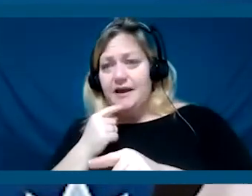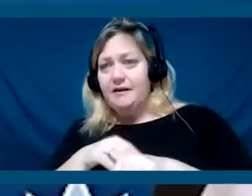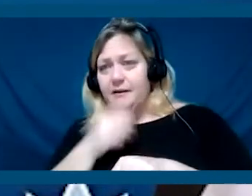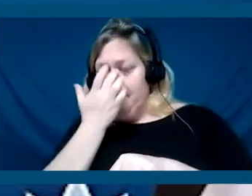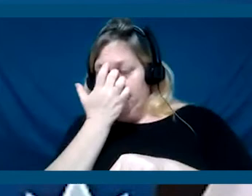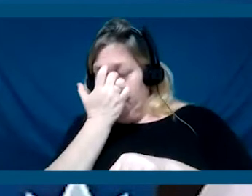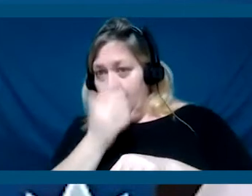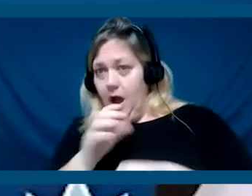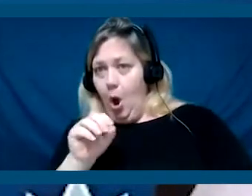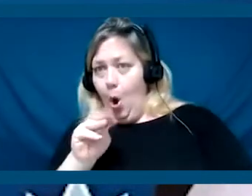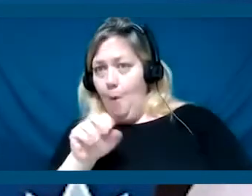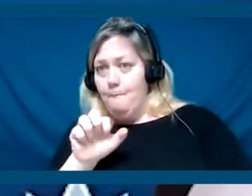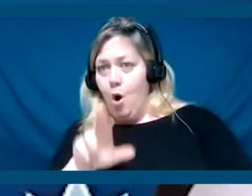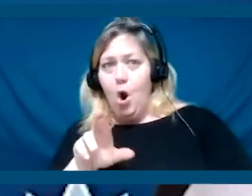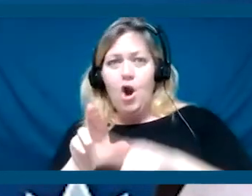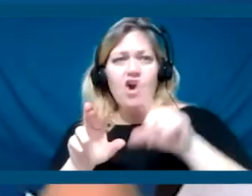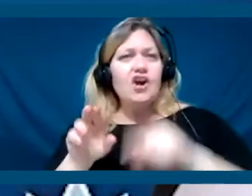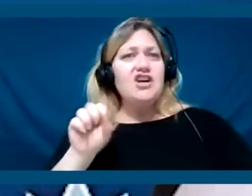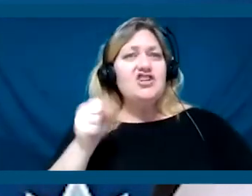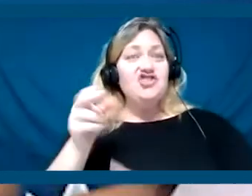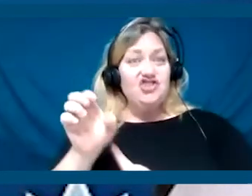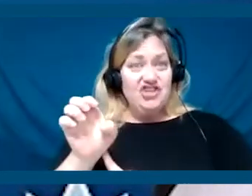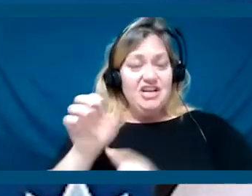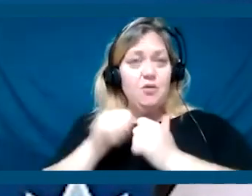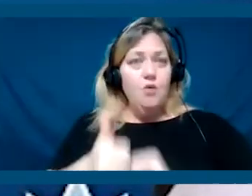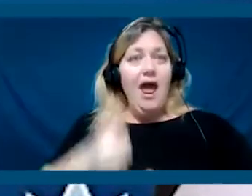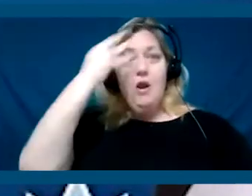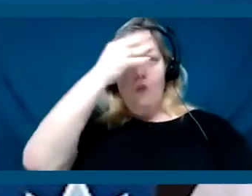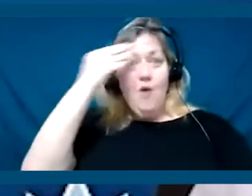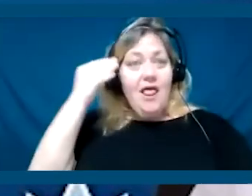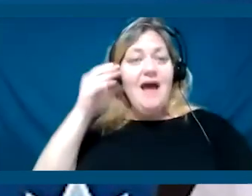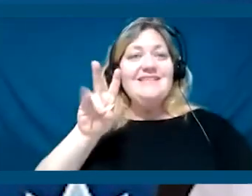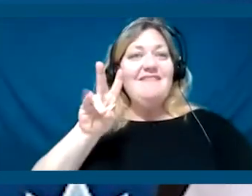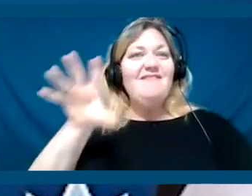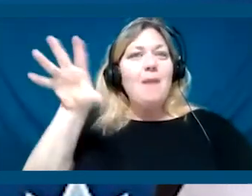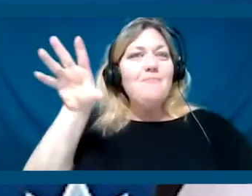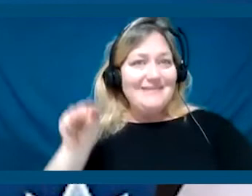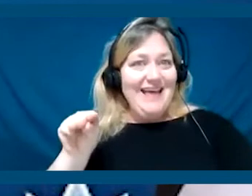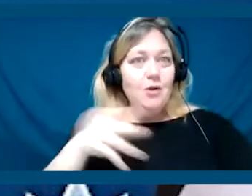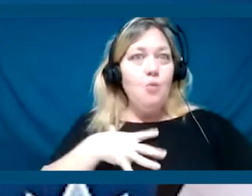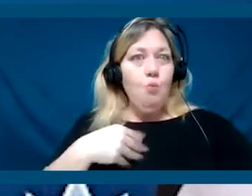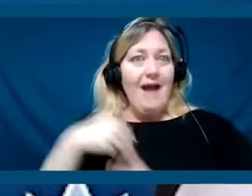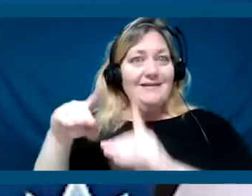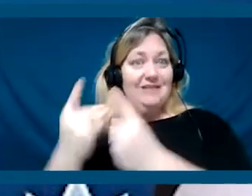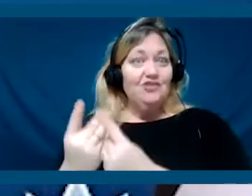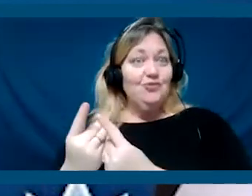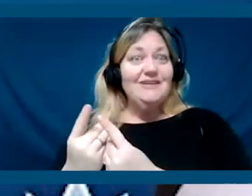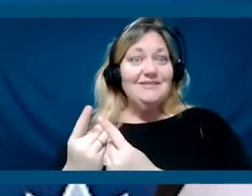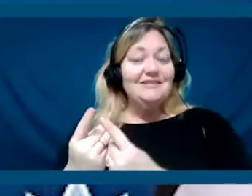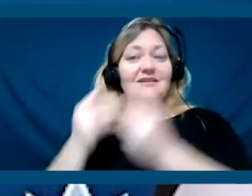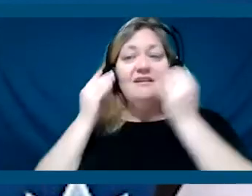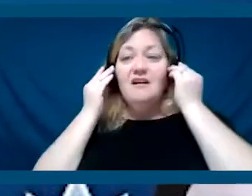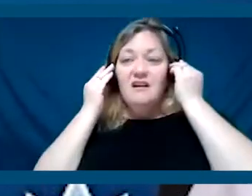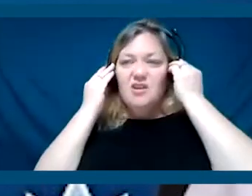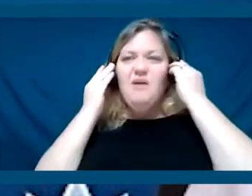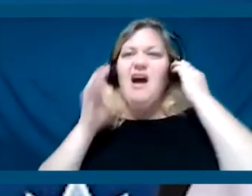Ilhan Omar, she ran, wears hijab, 75% white district. Rashida Tlaib, I think it's about 85%